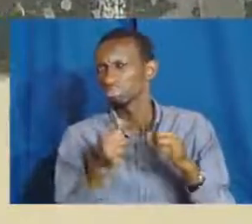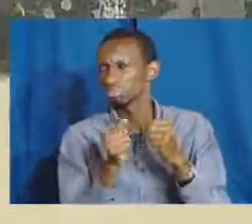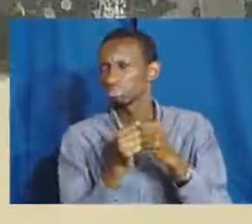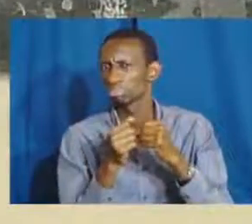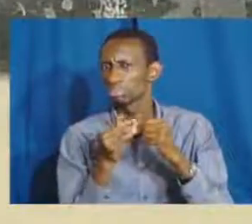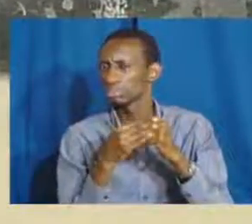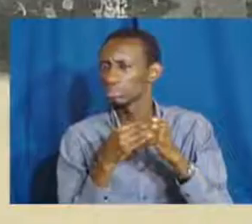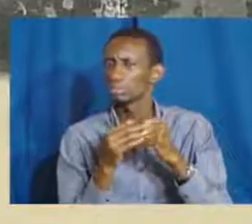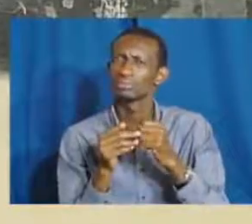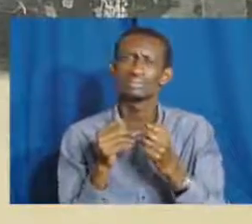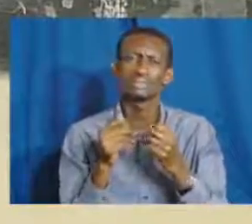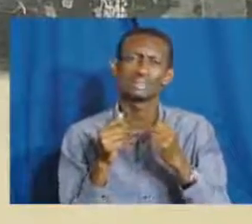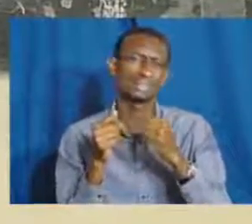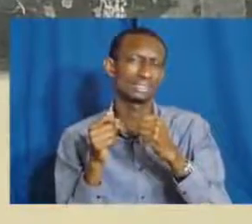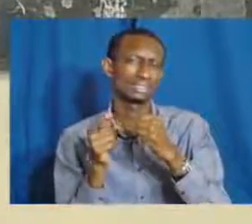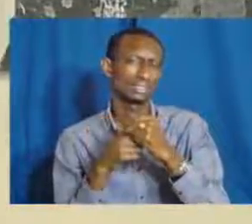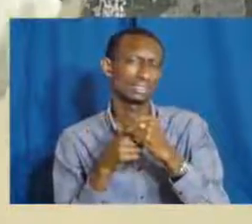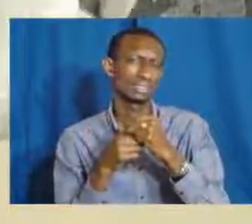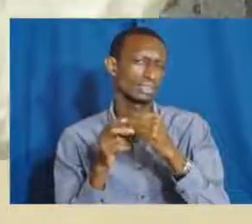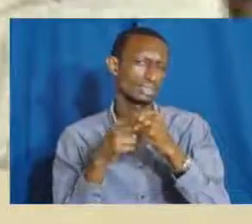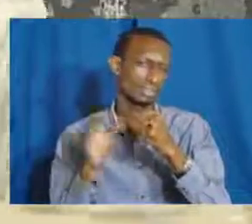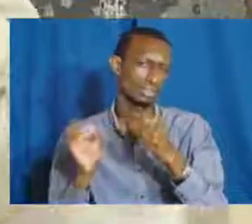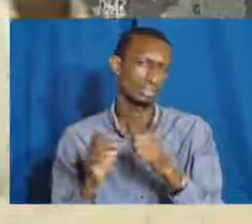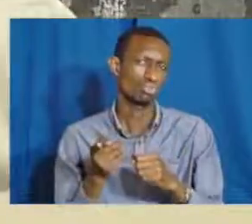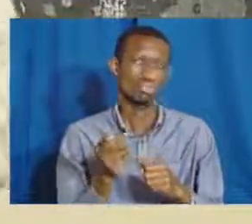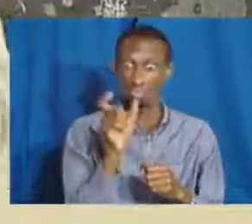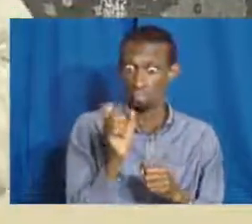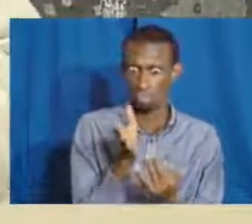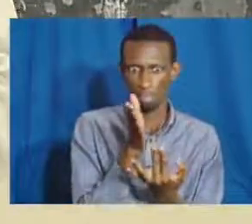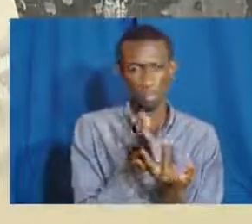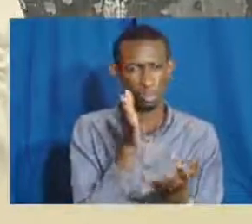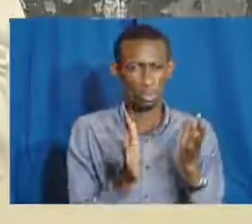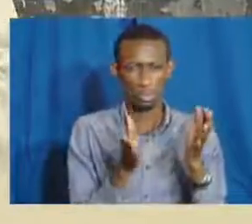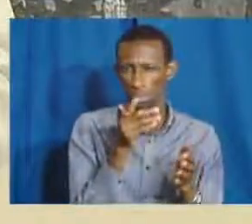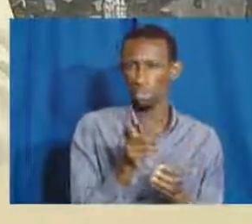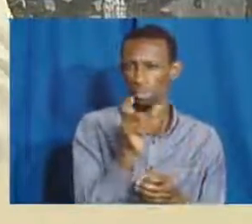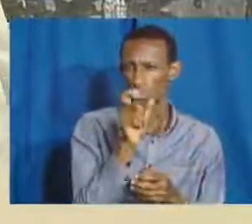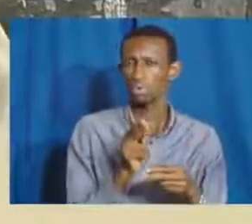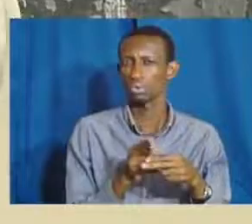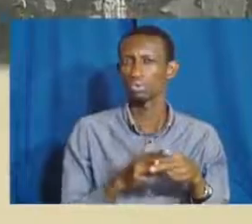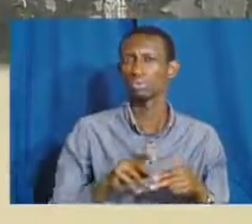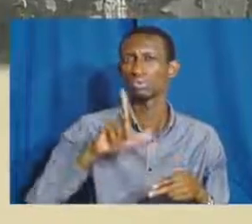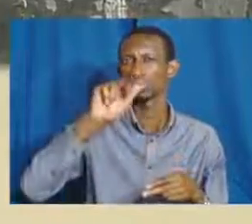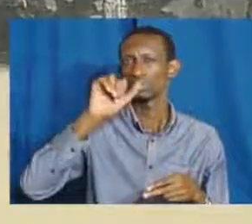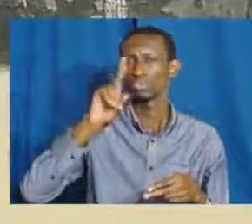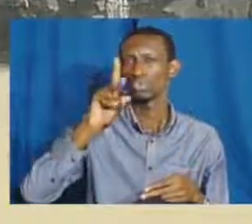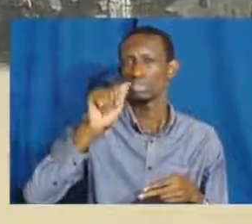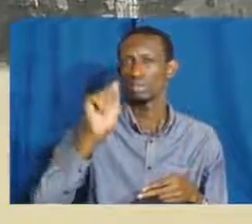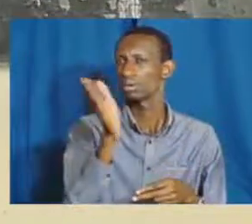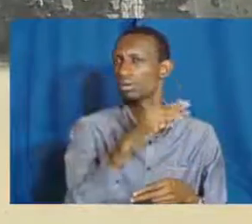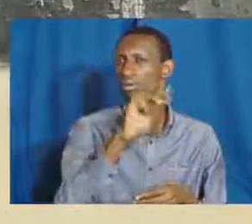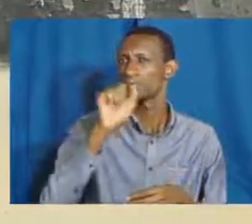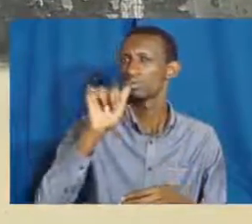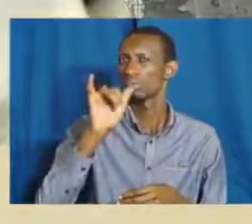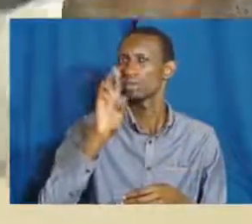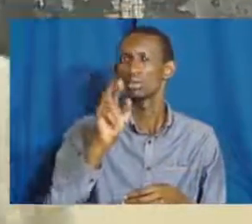year that even the Ruther Meyer also worked. So we said